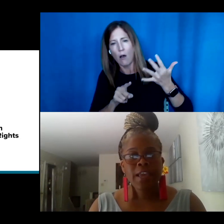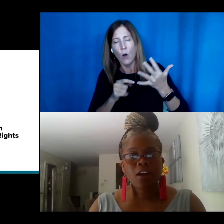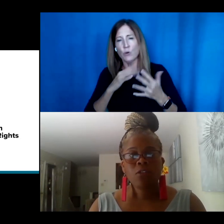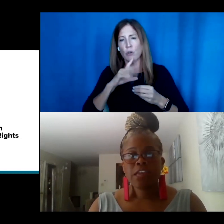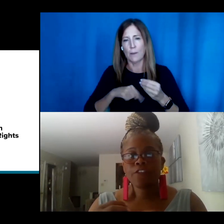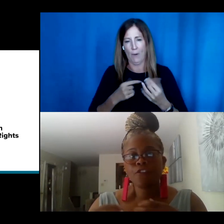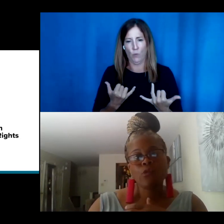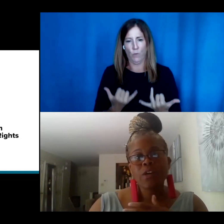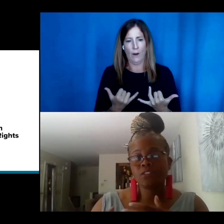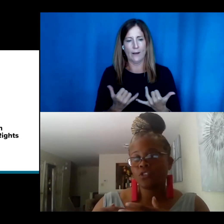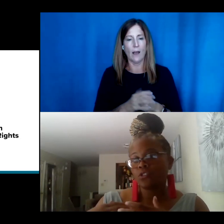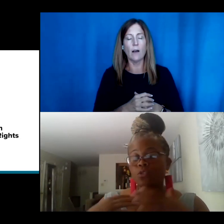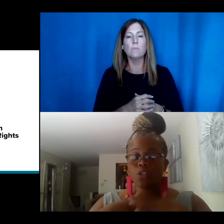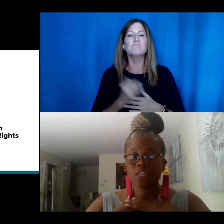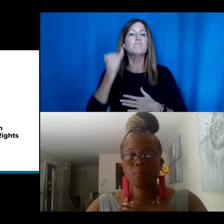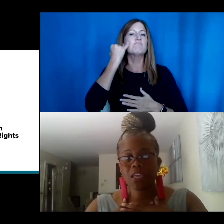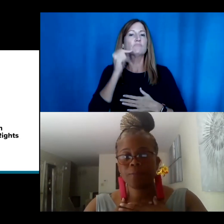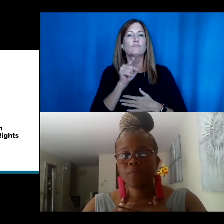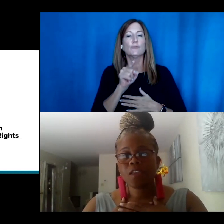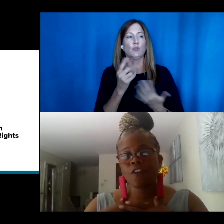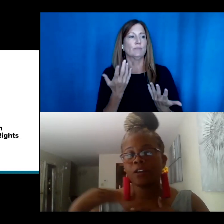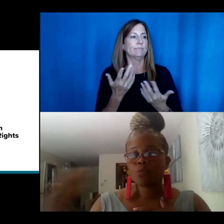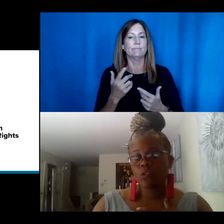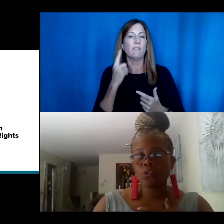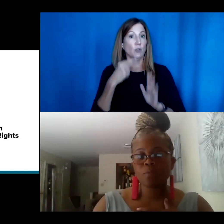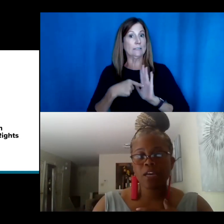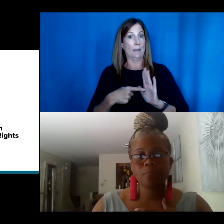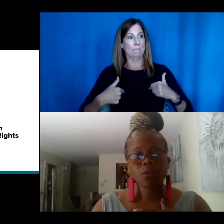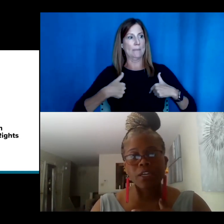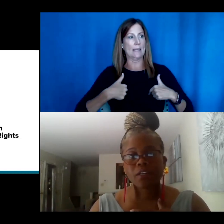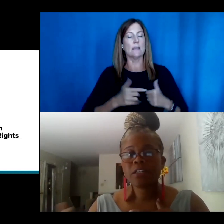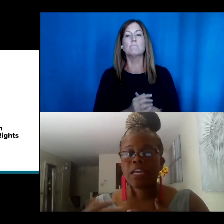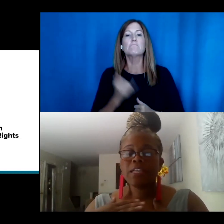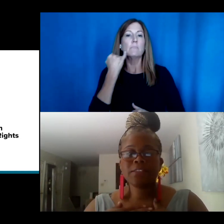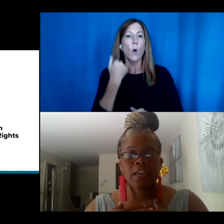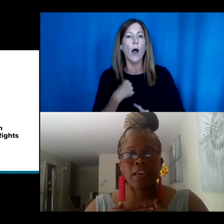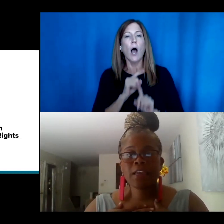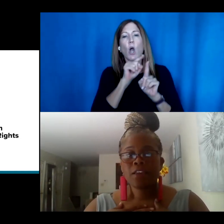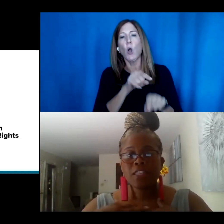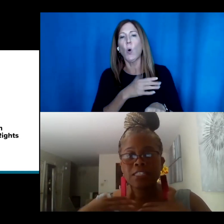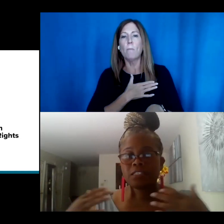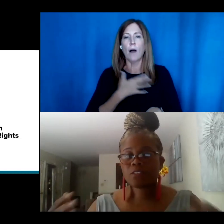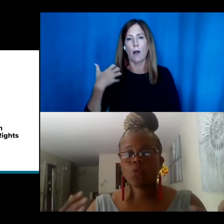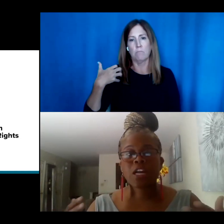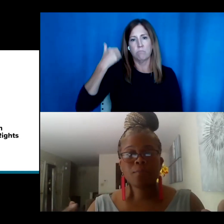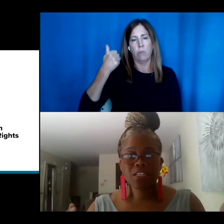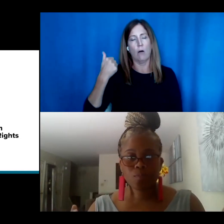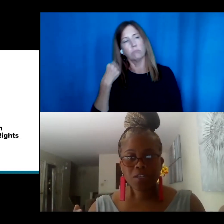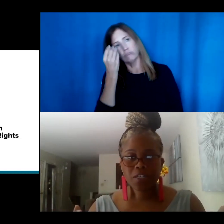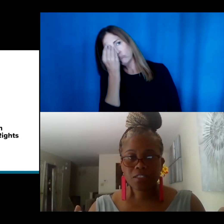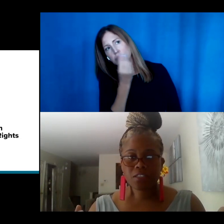right now, if you went to, take me, if I go to my employer and say, this is what